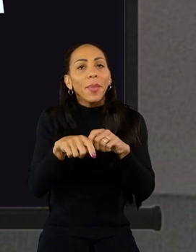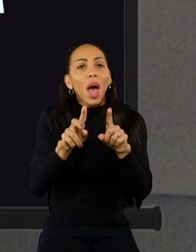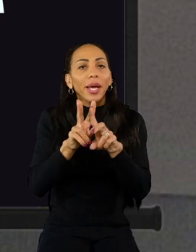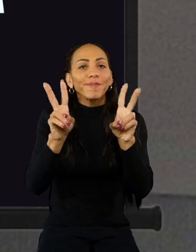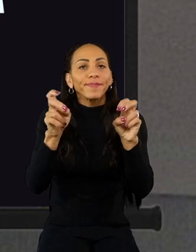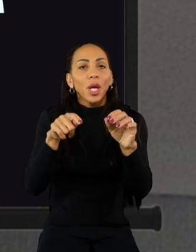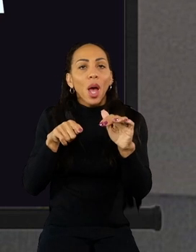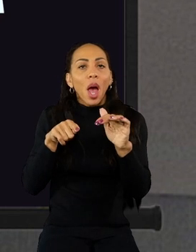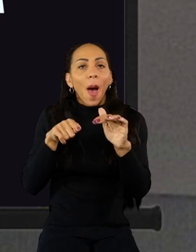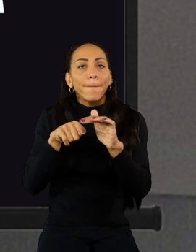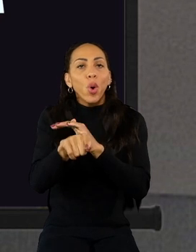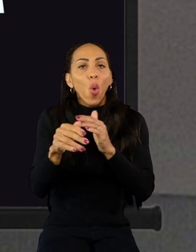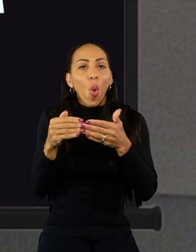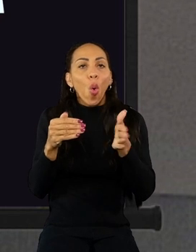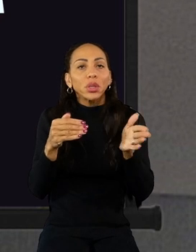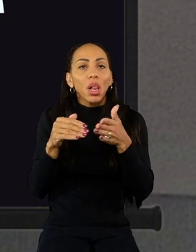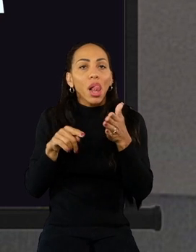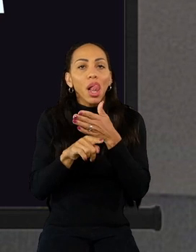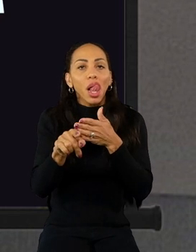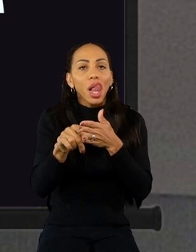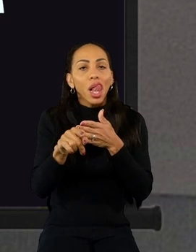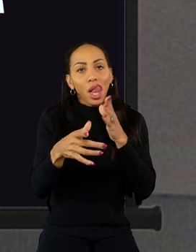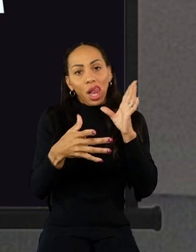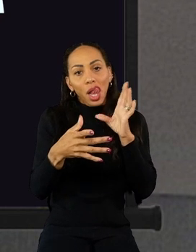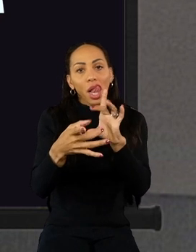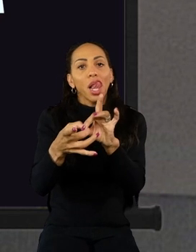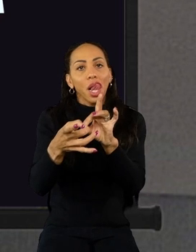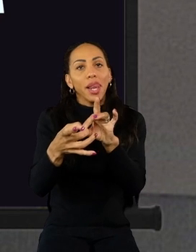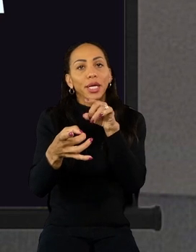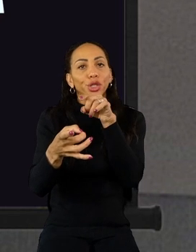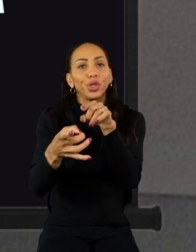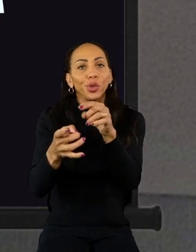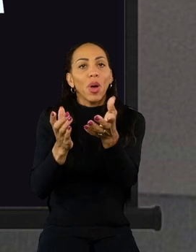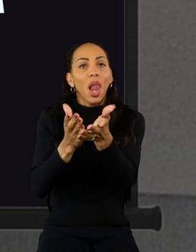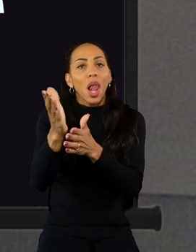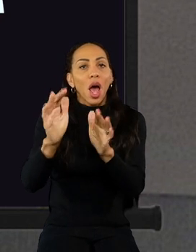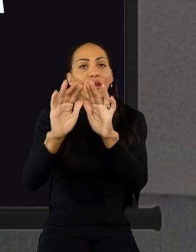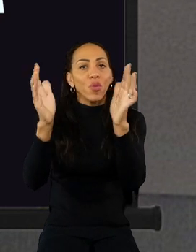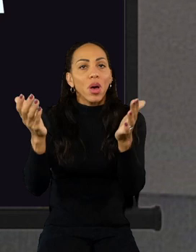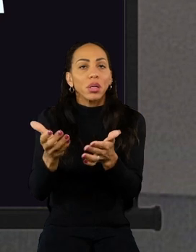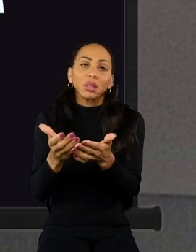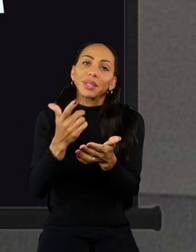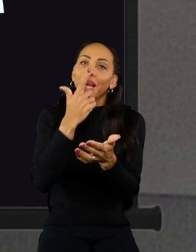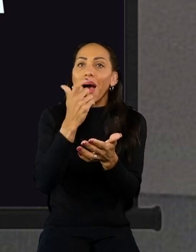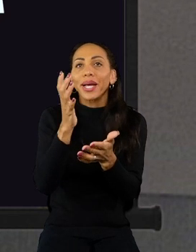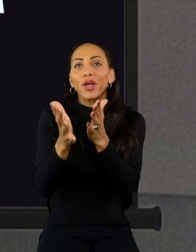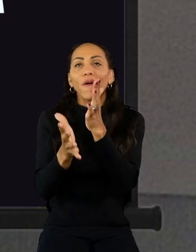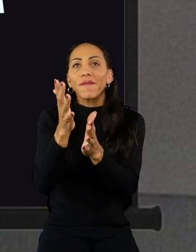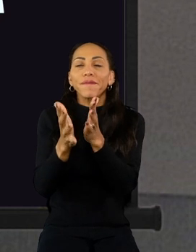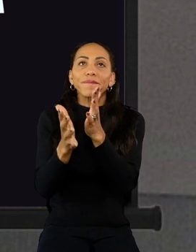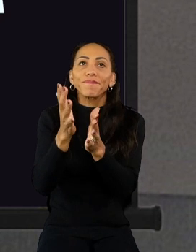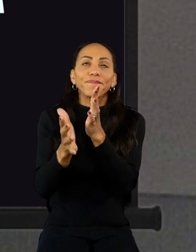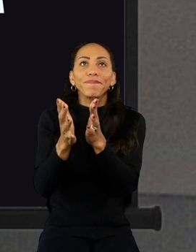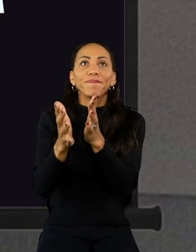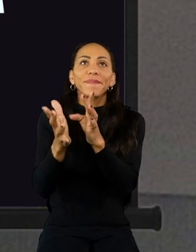kind of portal or interface to a live work that wanting to develop with this particular Telepresence